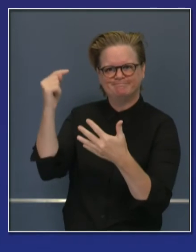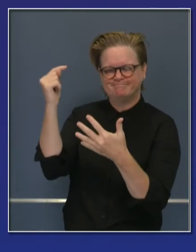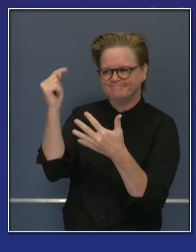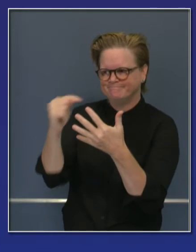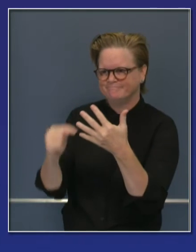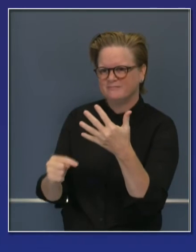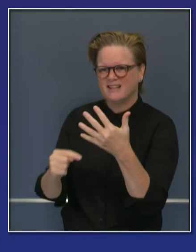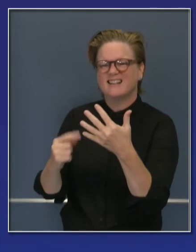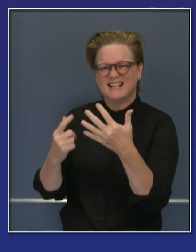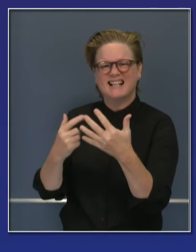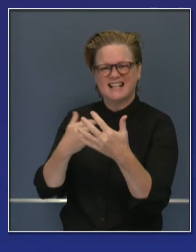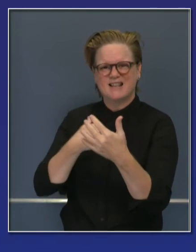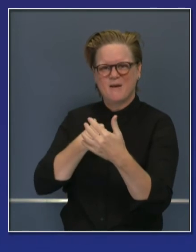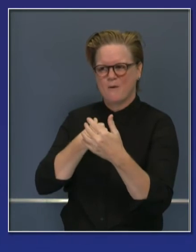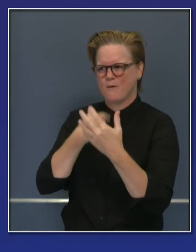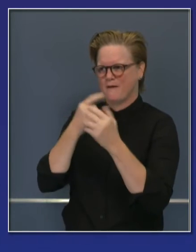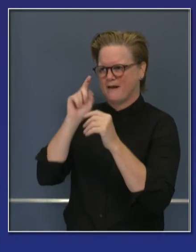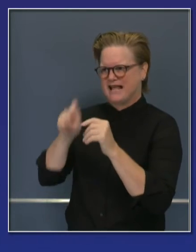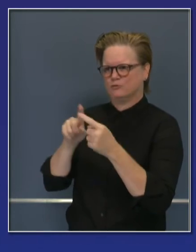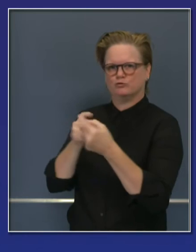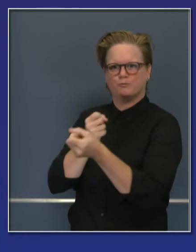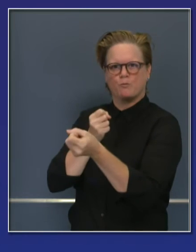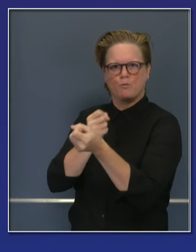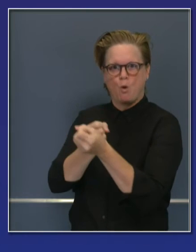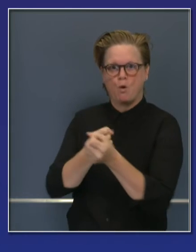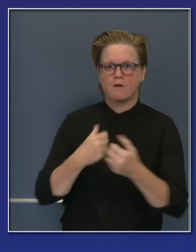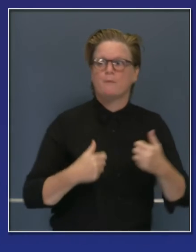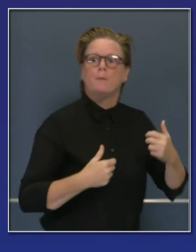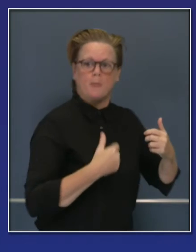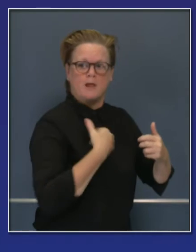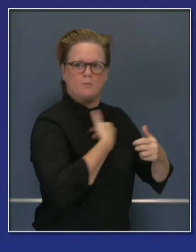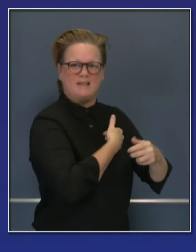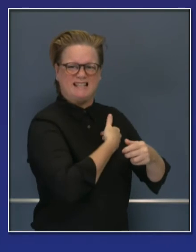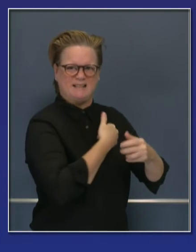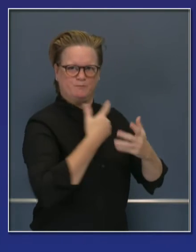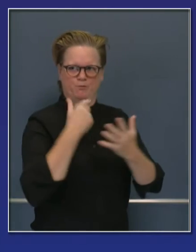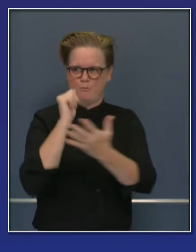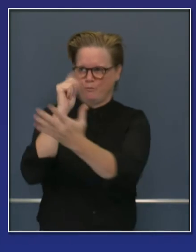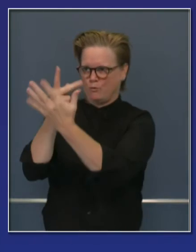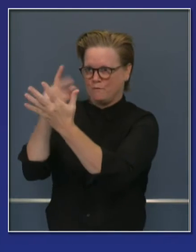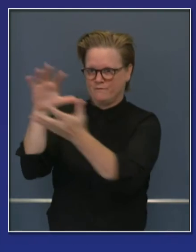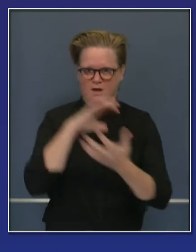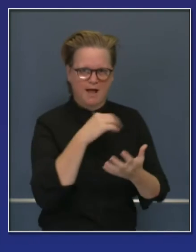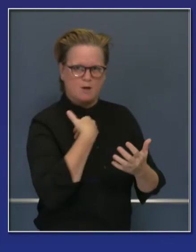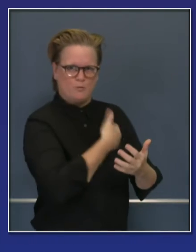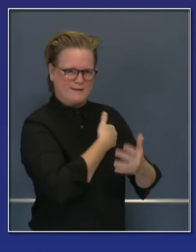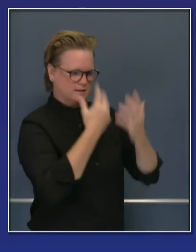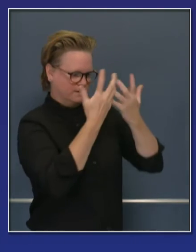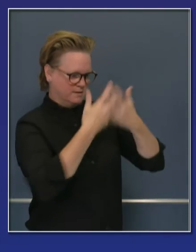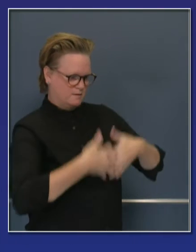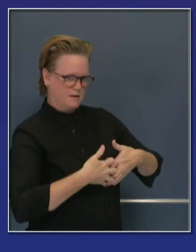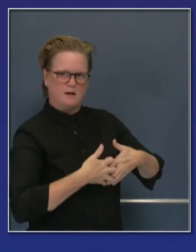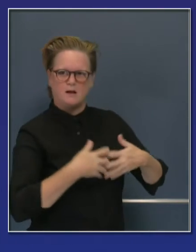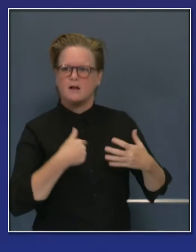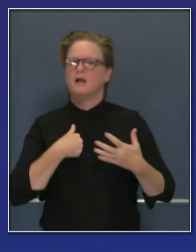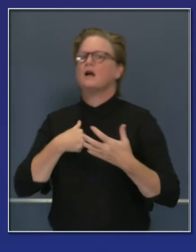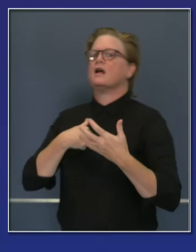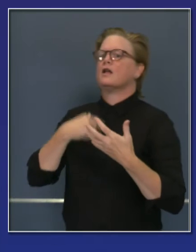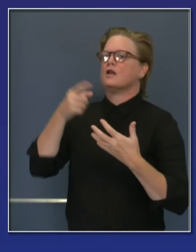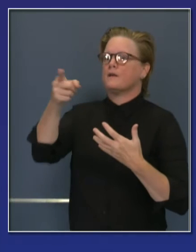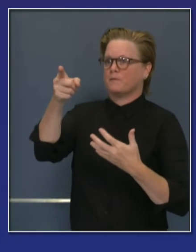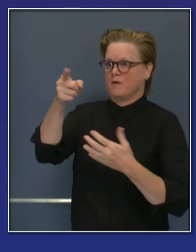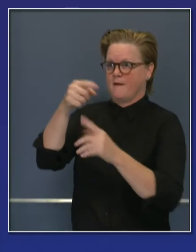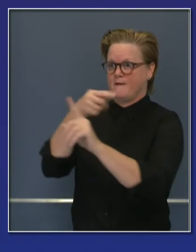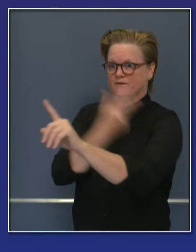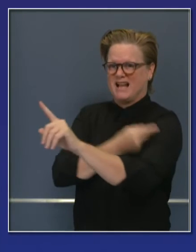need to purchase and procure some 16 ultra low temperature freezers, to provide transport